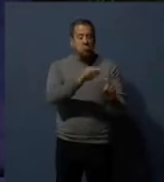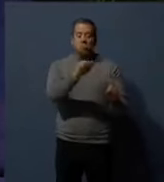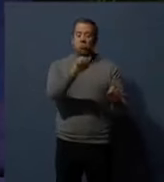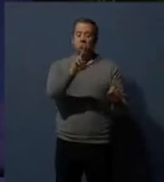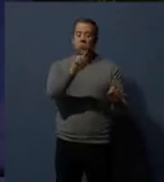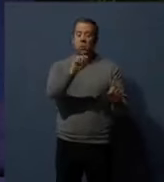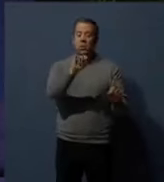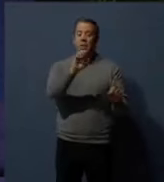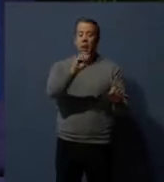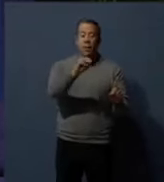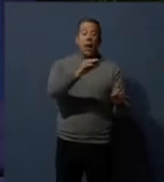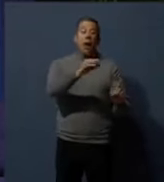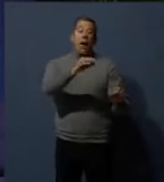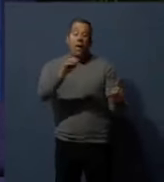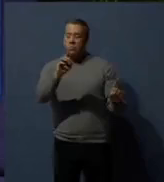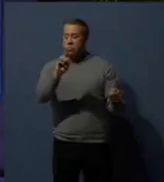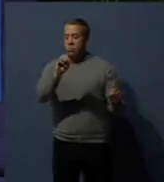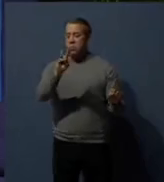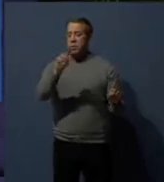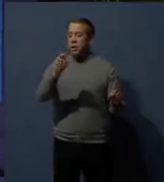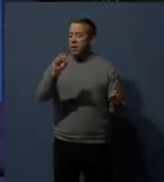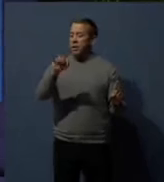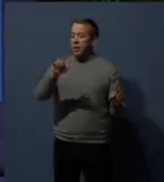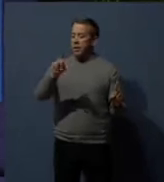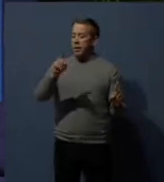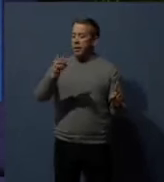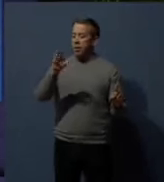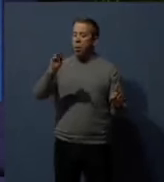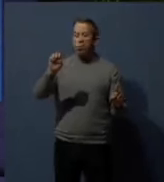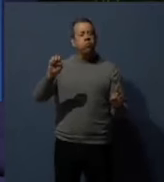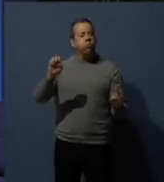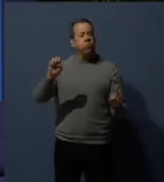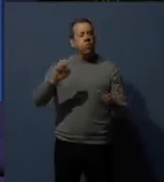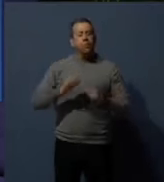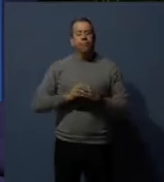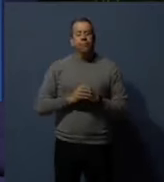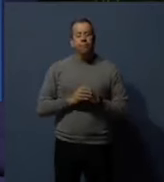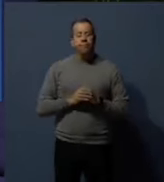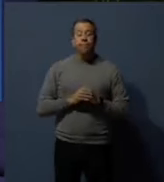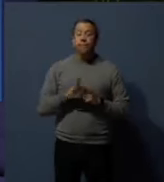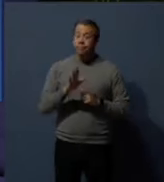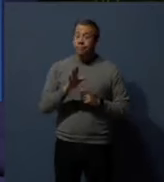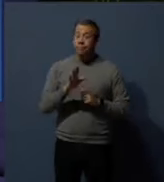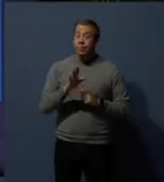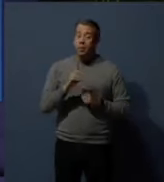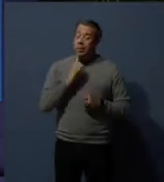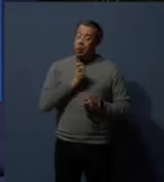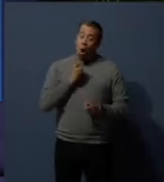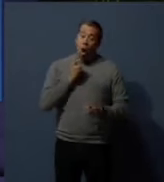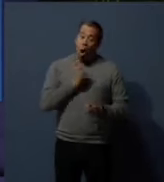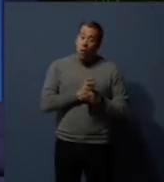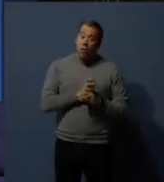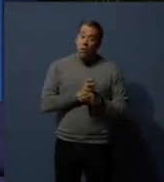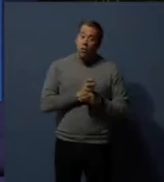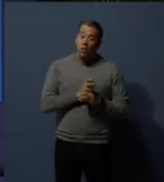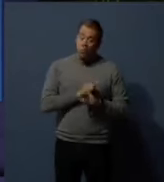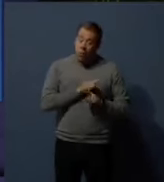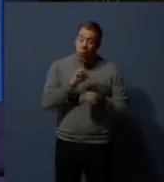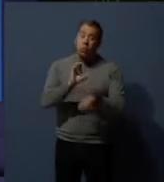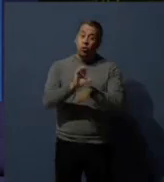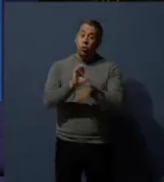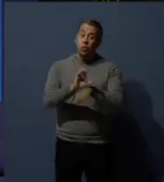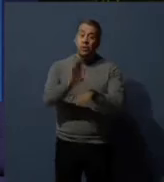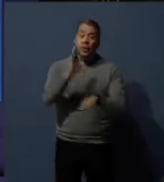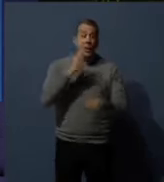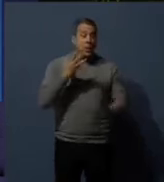syndrome. And one of the challenges sometimes is just getting to church. You know, we would dress him